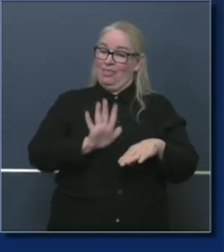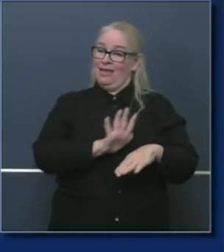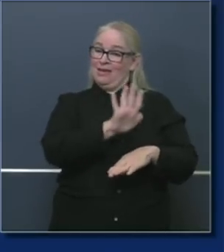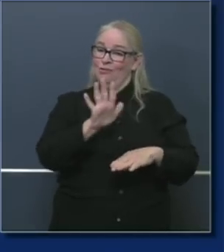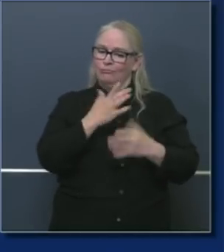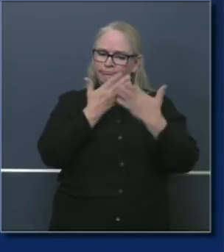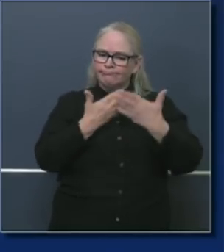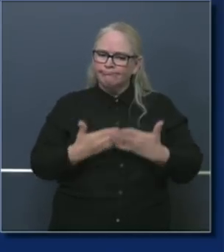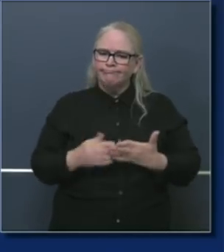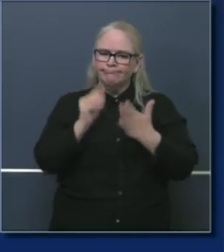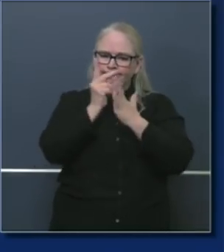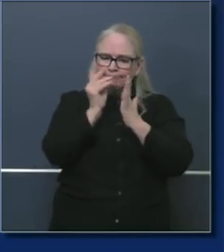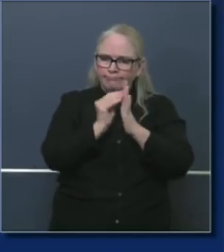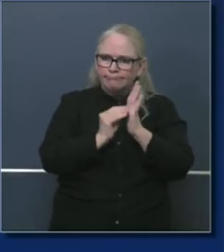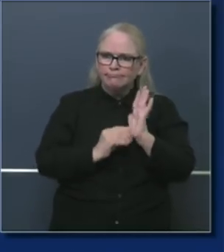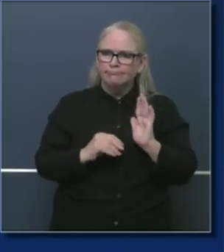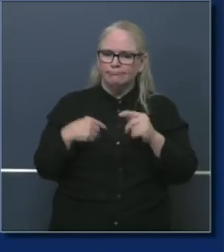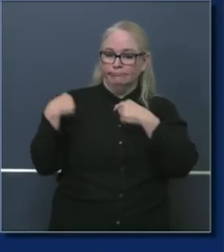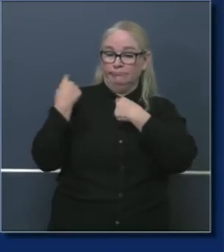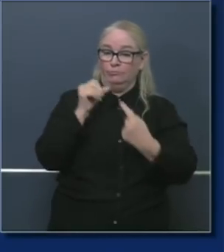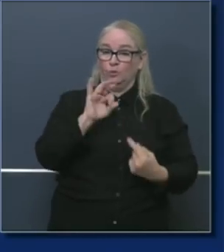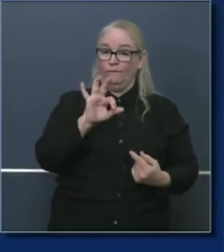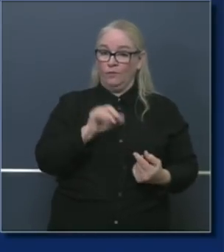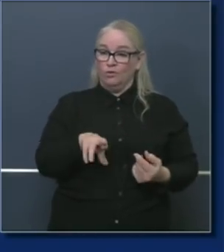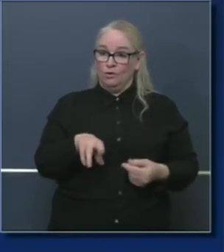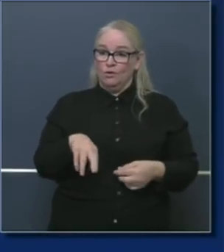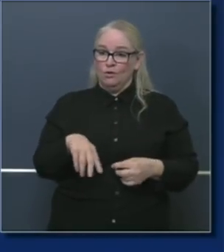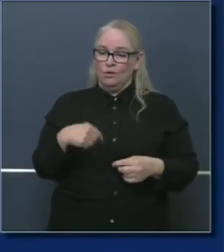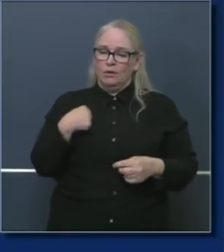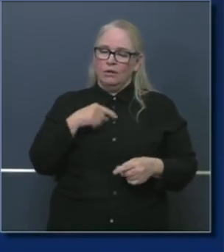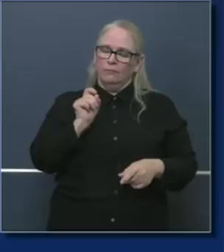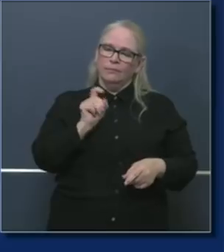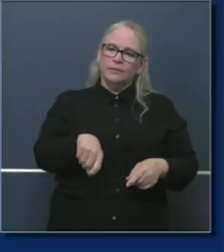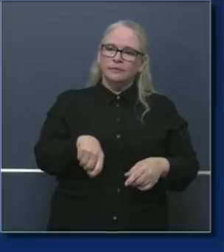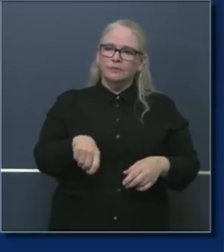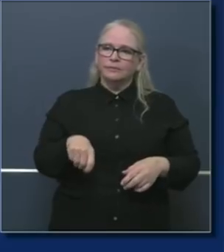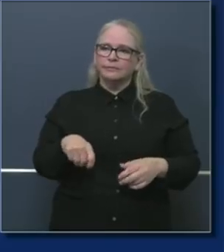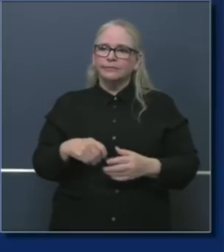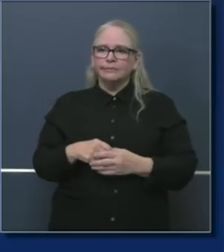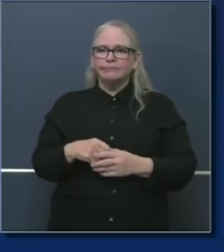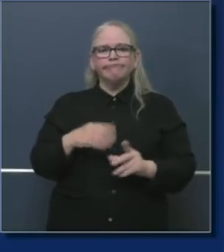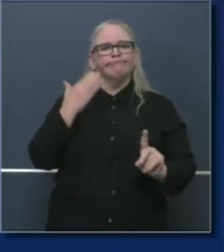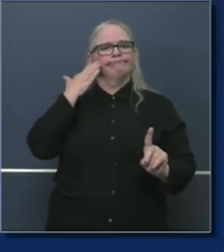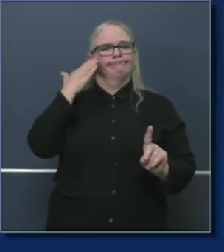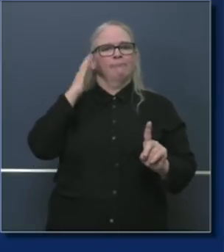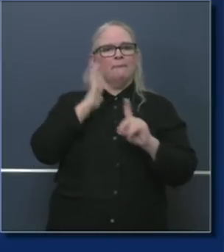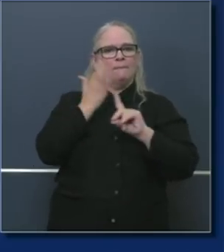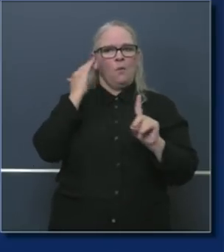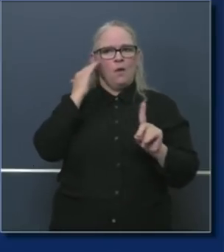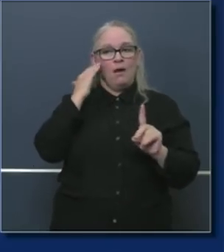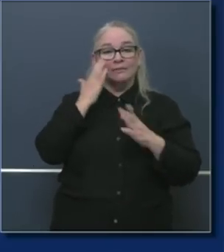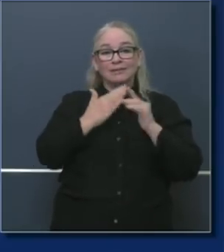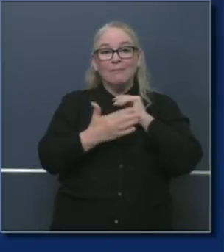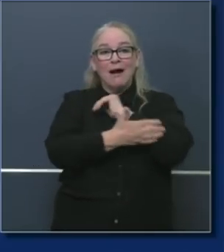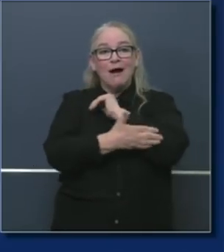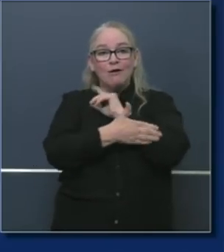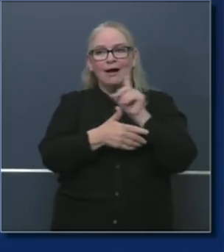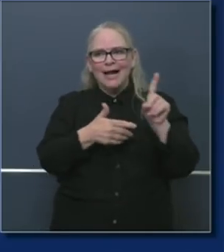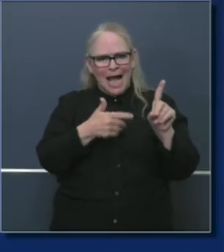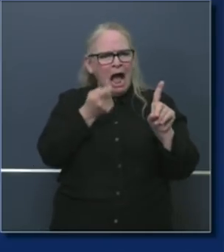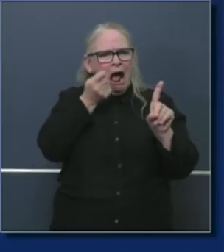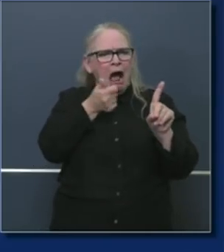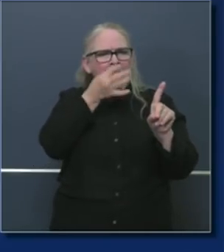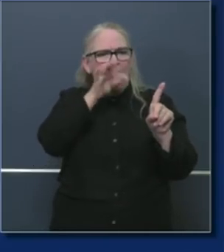work continues as we consider this regional variance criteria. Things like counties being able